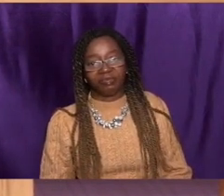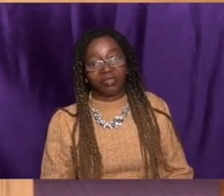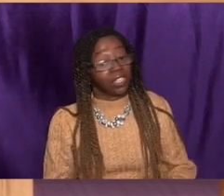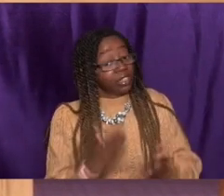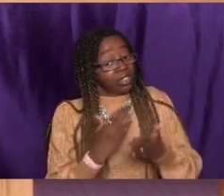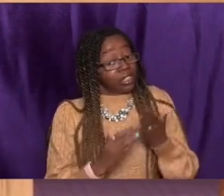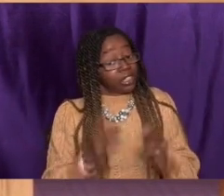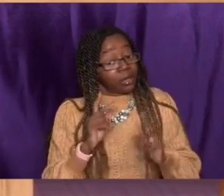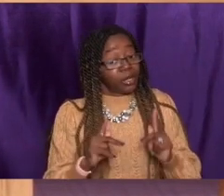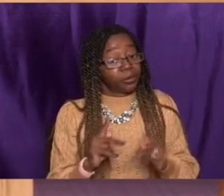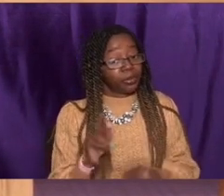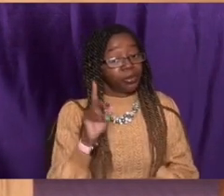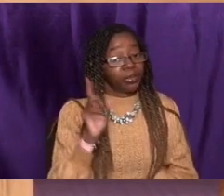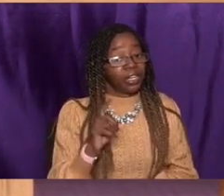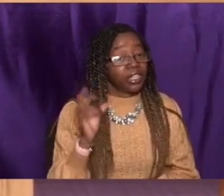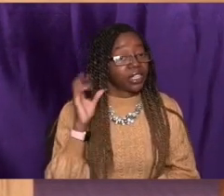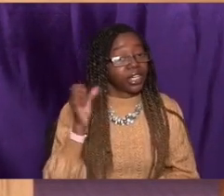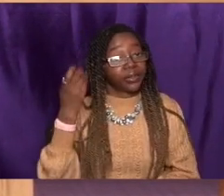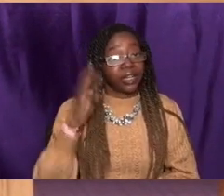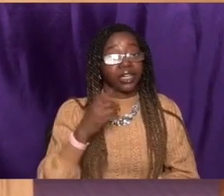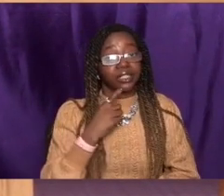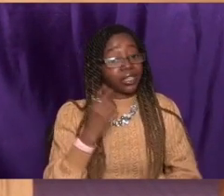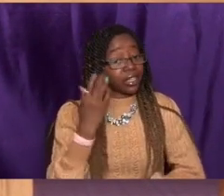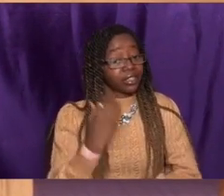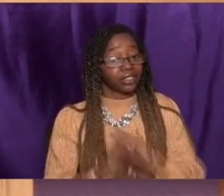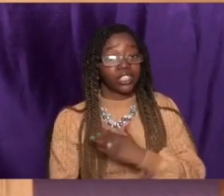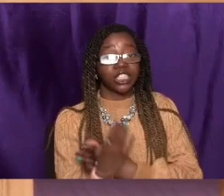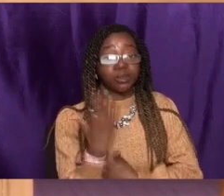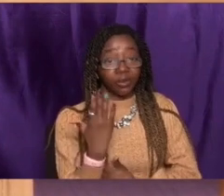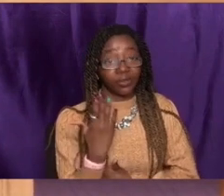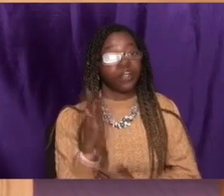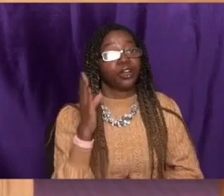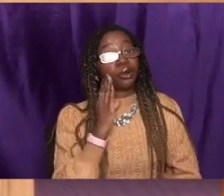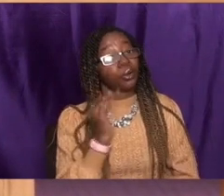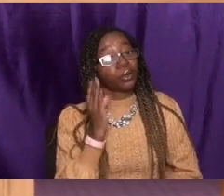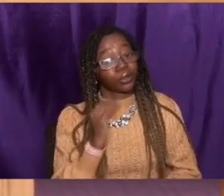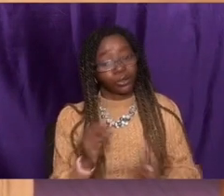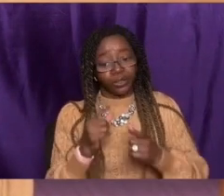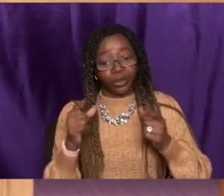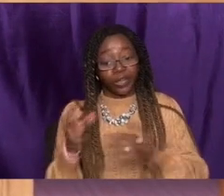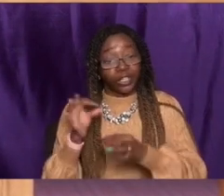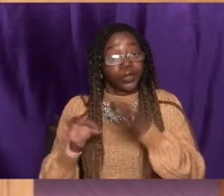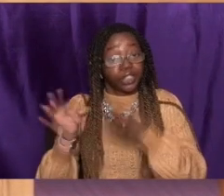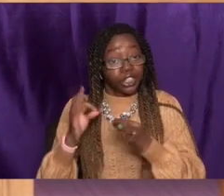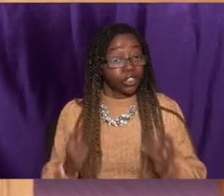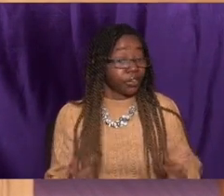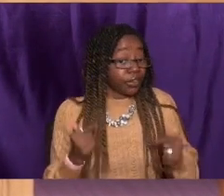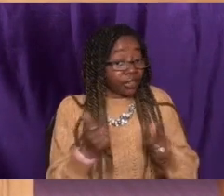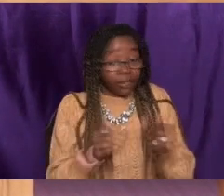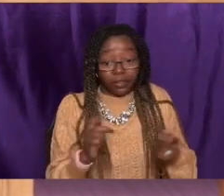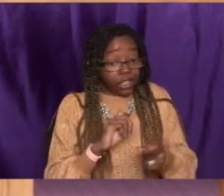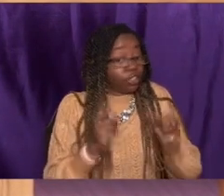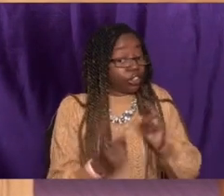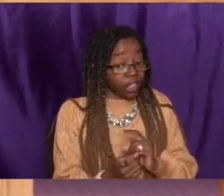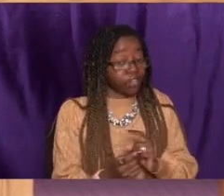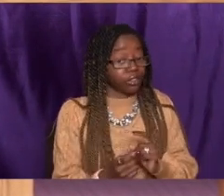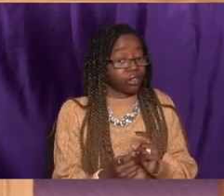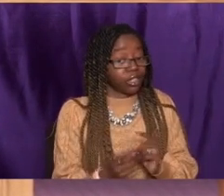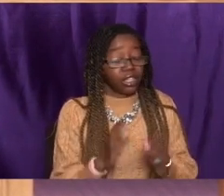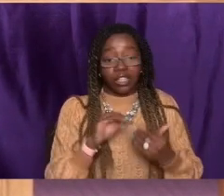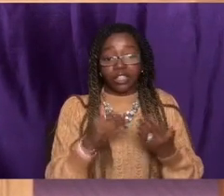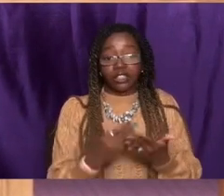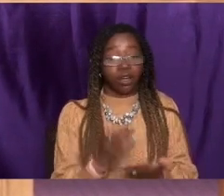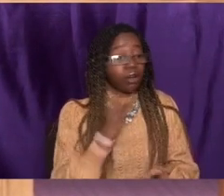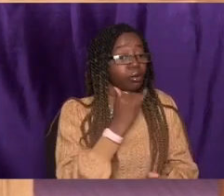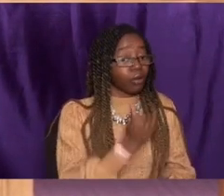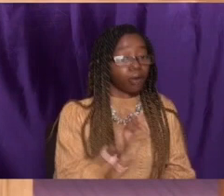Some of you need to hear God saying that this morning. You're going through the greatest transition of your life. Everything's changing. It's all up in the air.